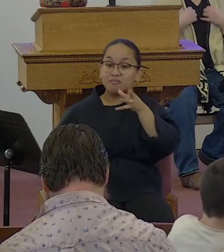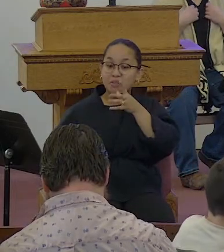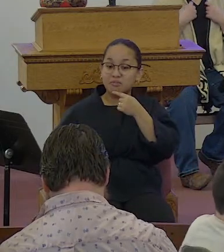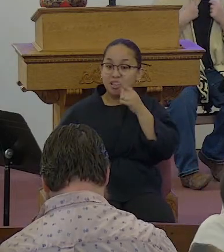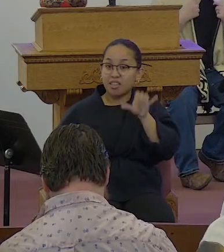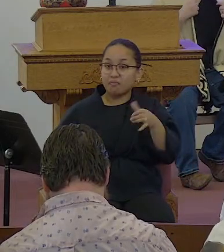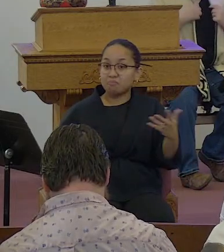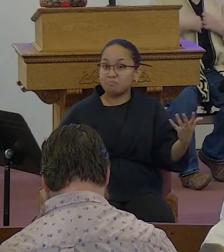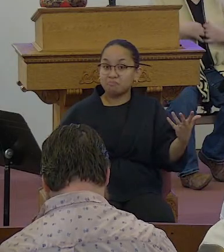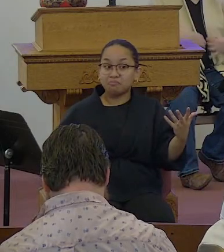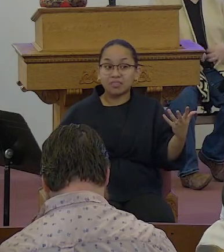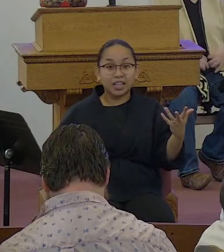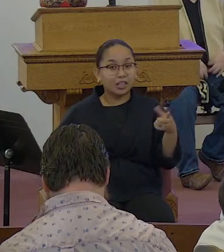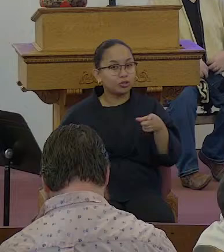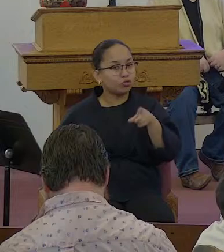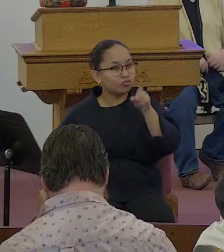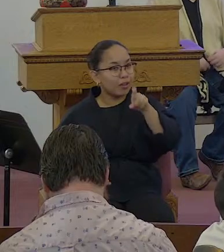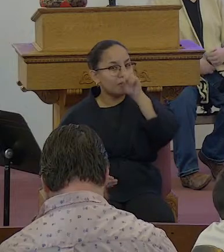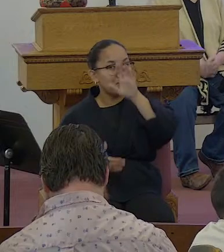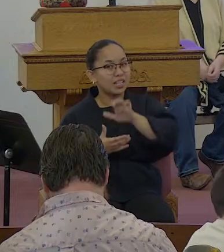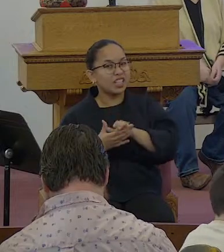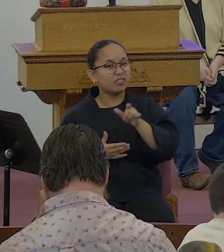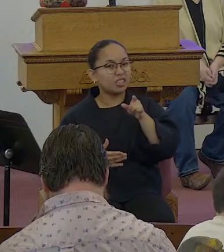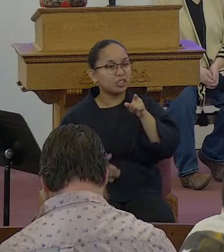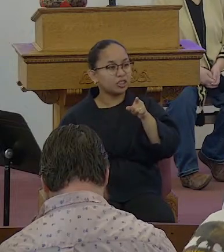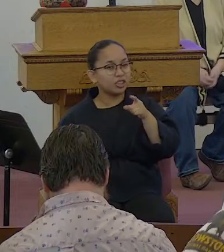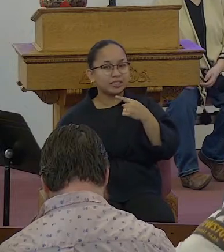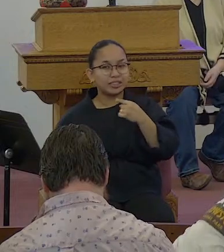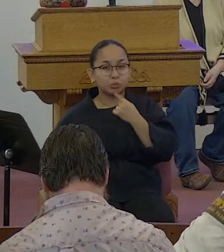right, and you better believe she meant it.